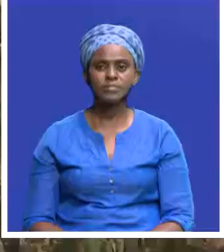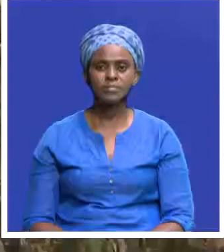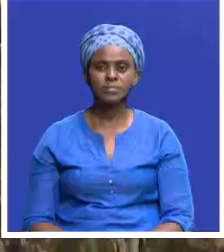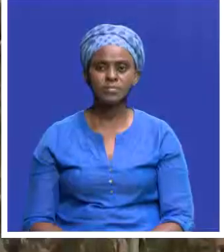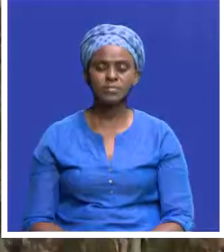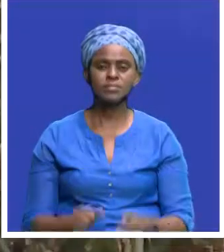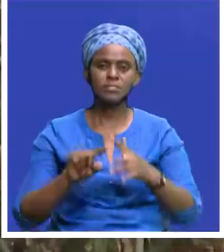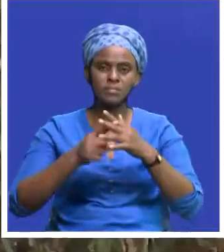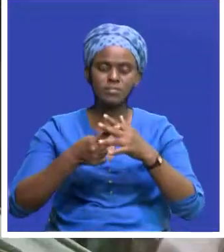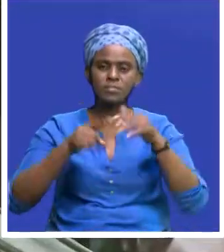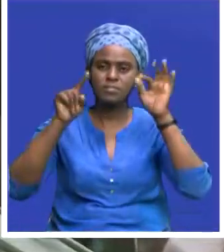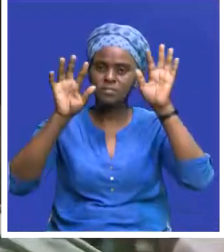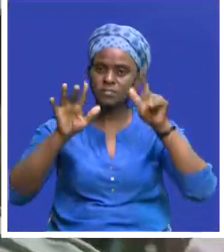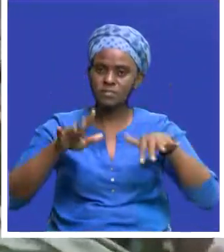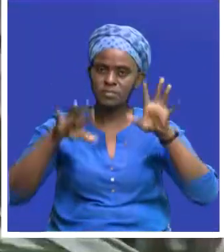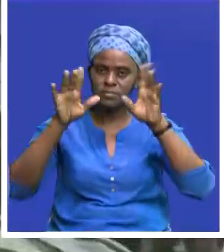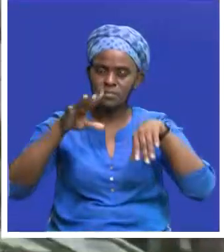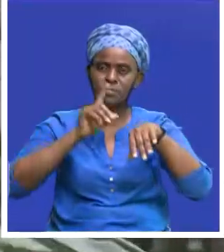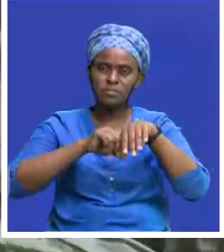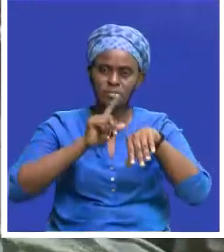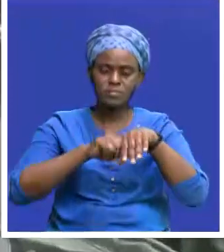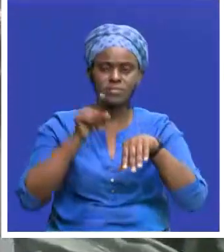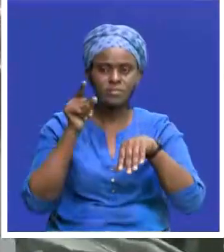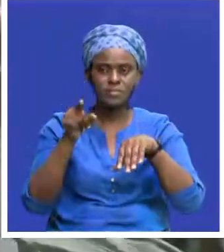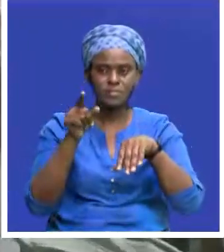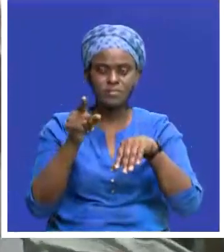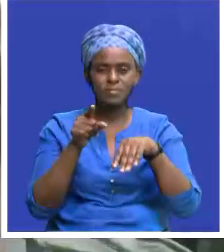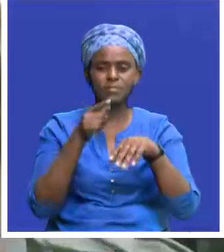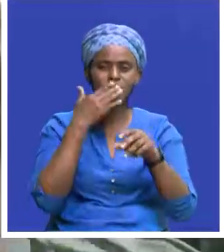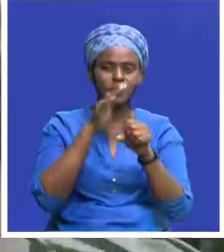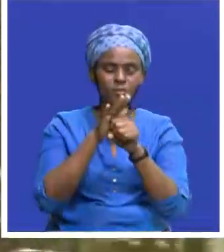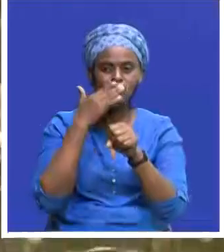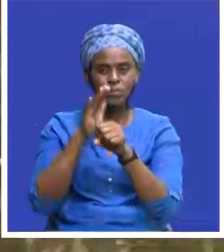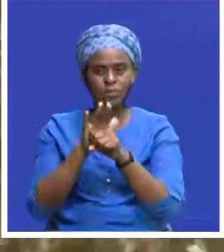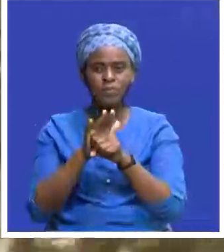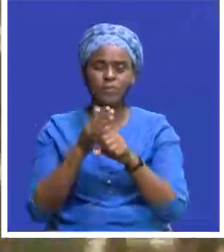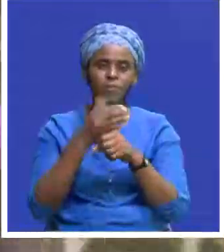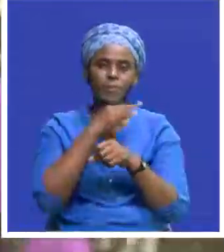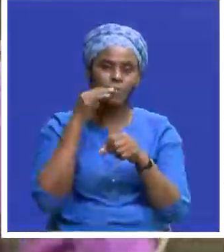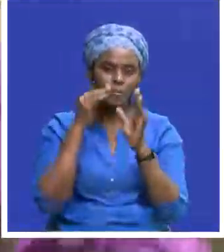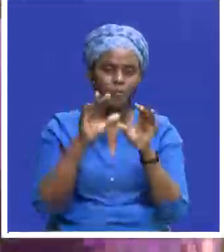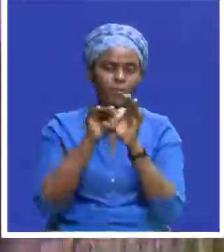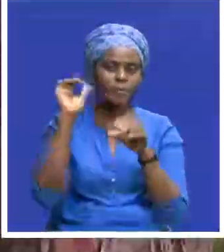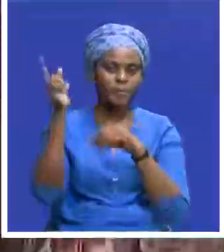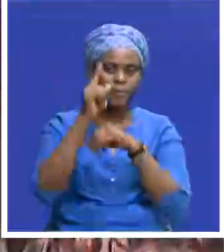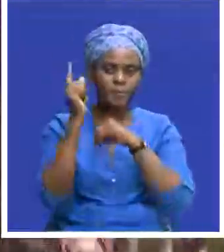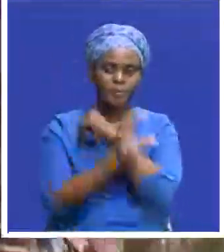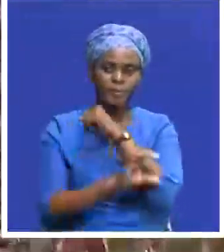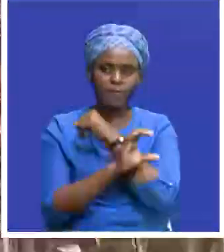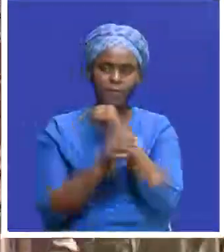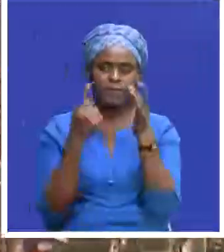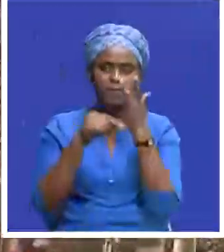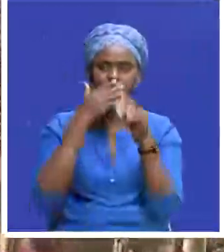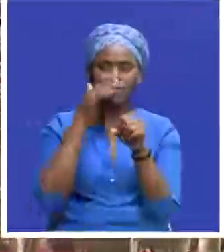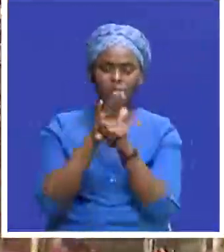The beginning of rainy season pointed to prospects of promising yields for many farmers across the country. That promise